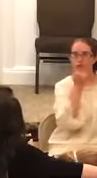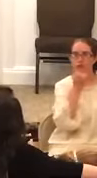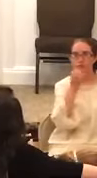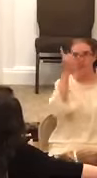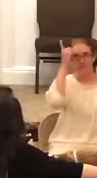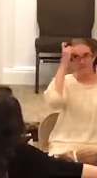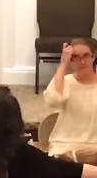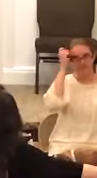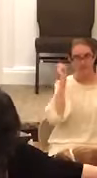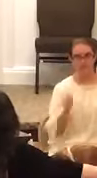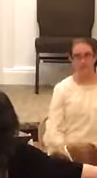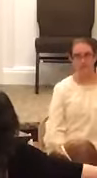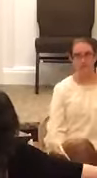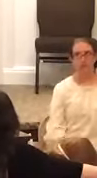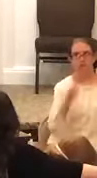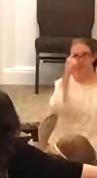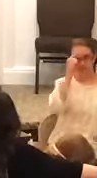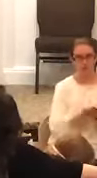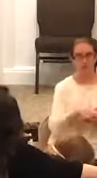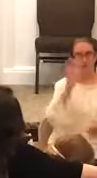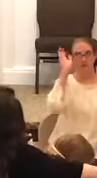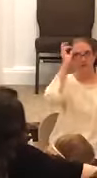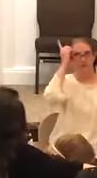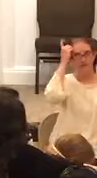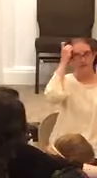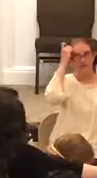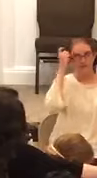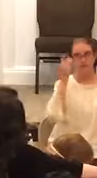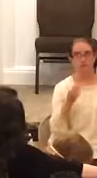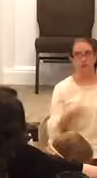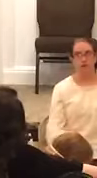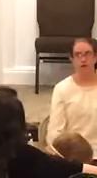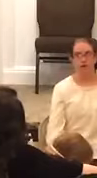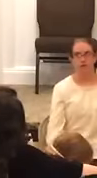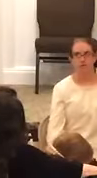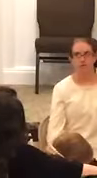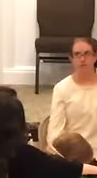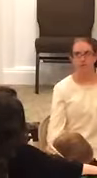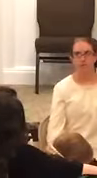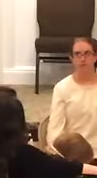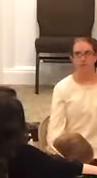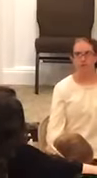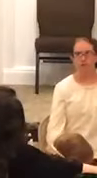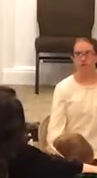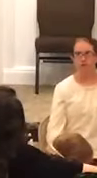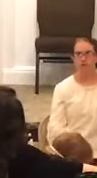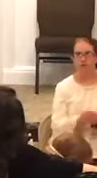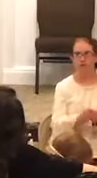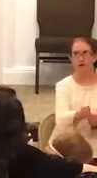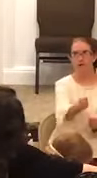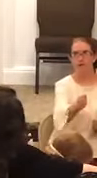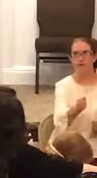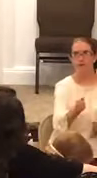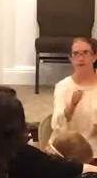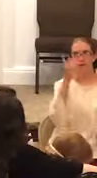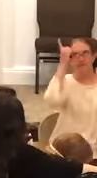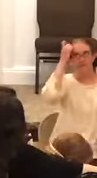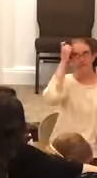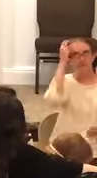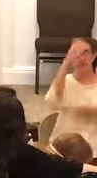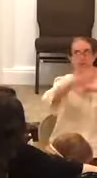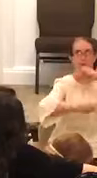spirits, doctrines of devils. My goodness. They're going to be led by spirits of